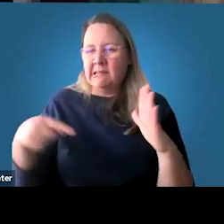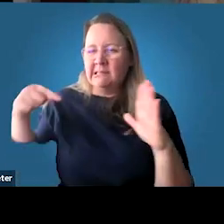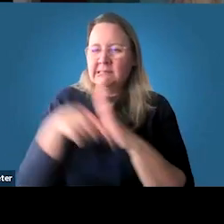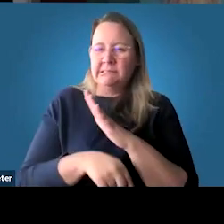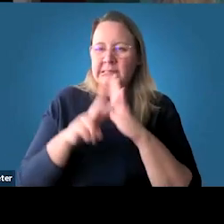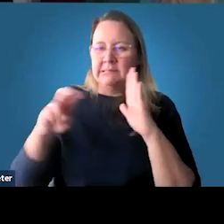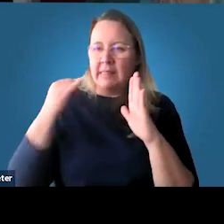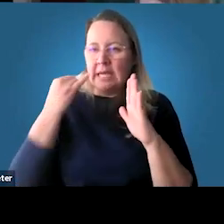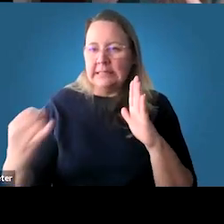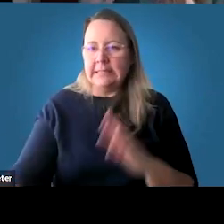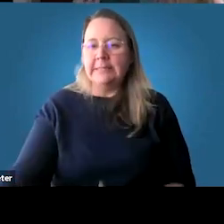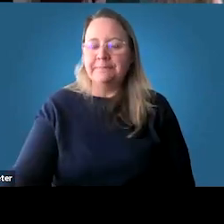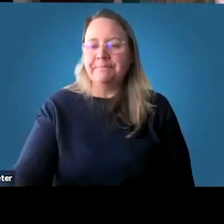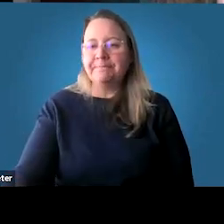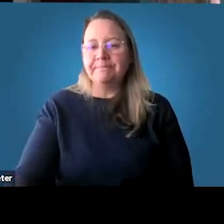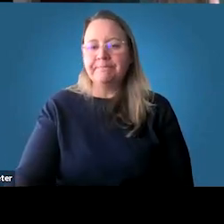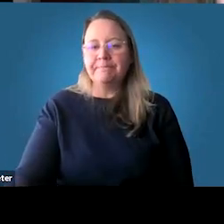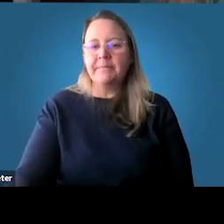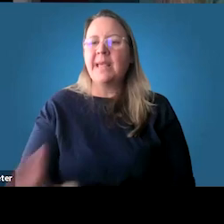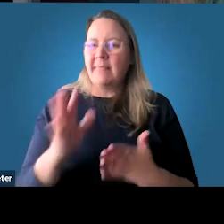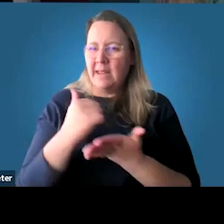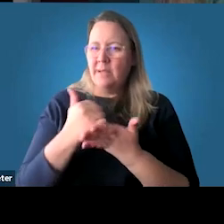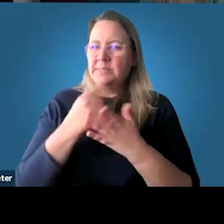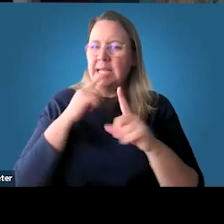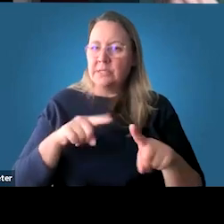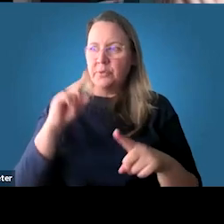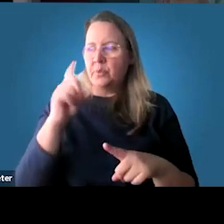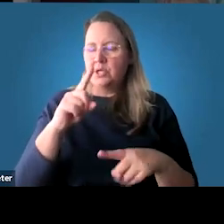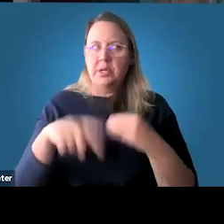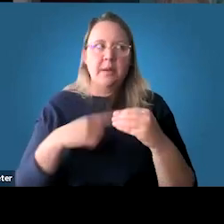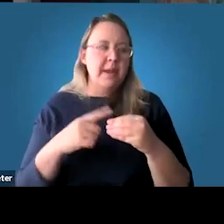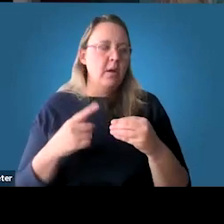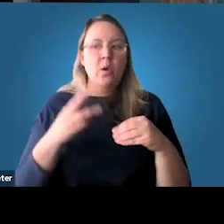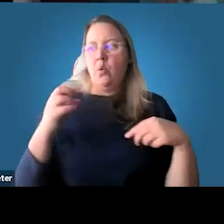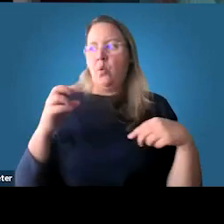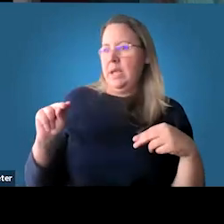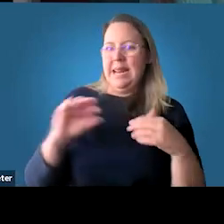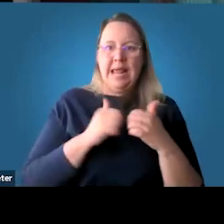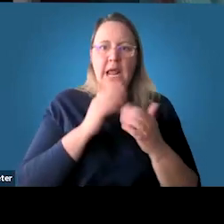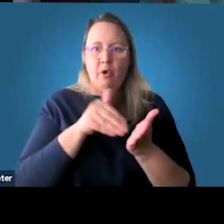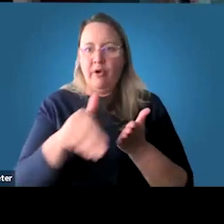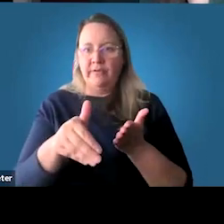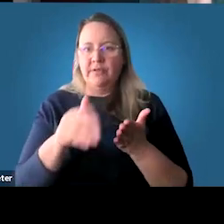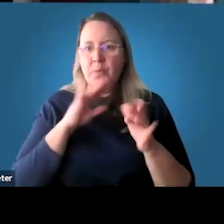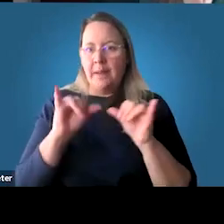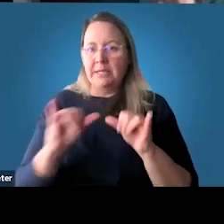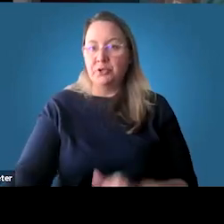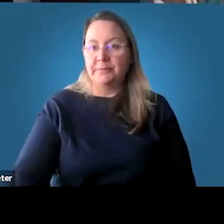this idea, which also helps us answer that question around when and how often do I